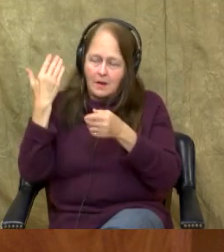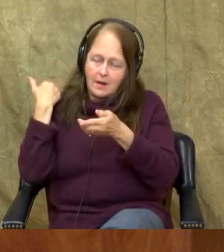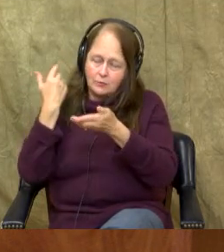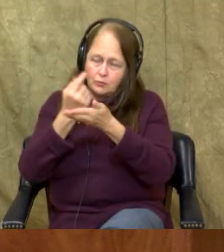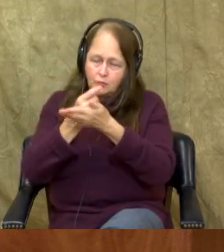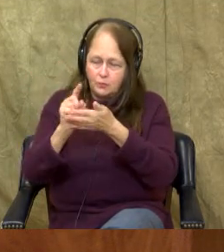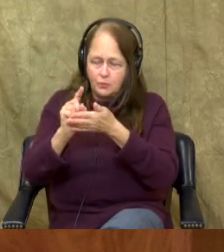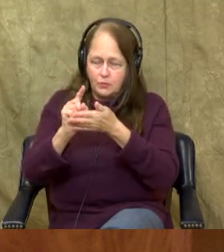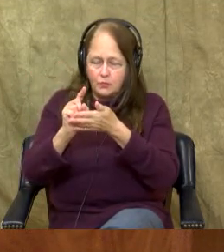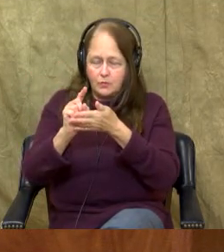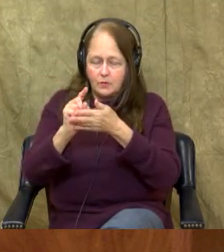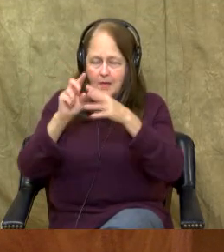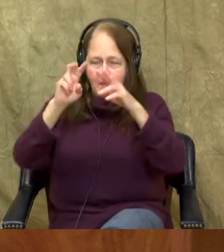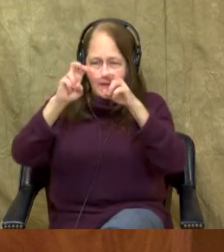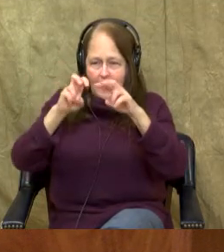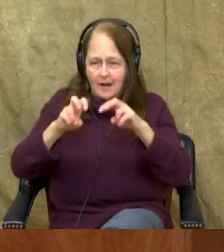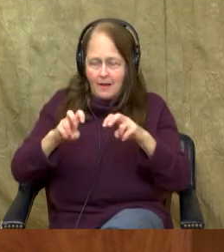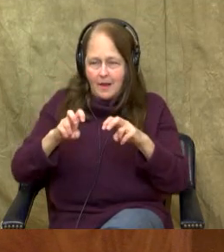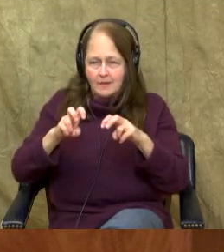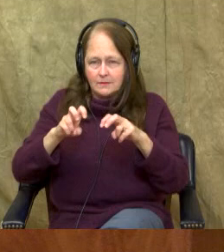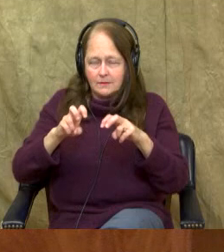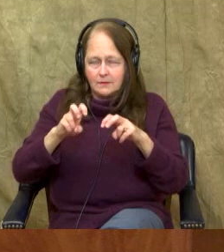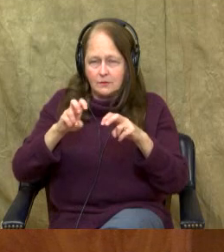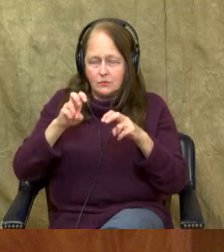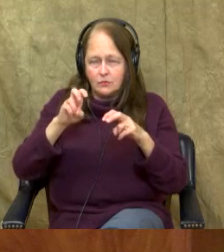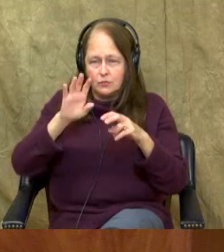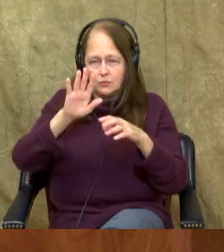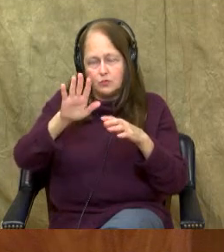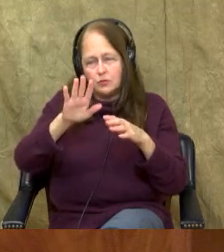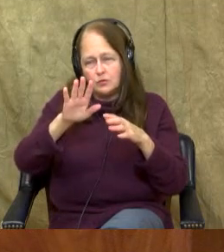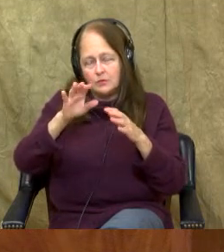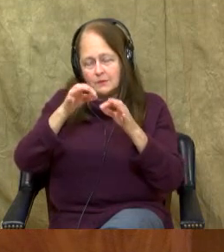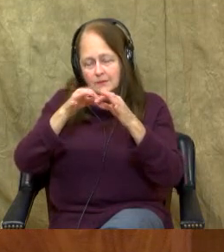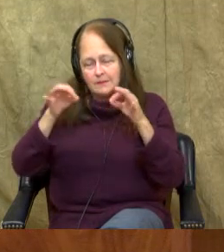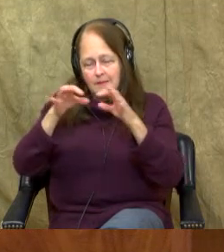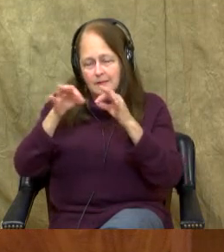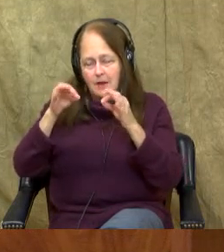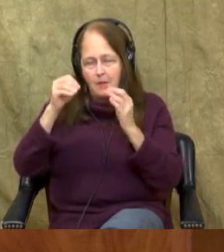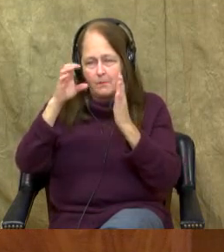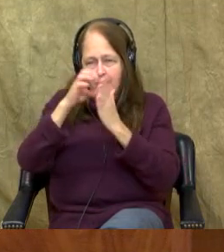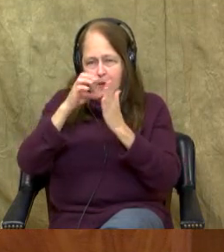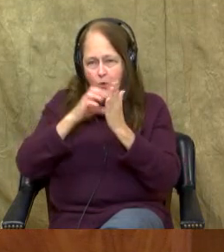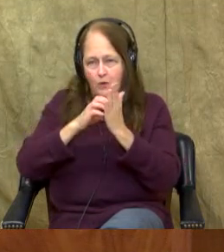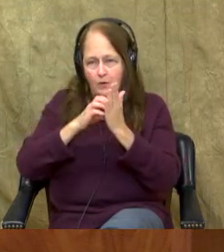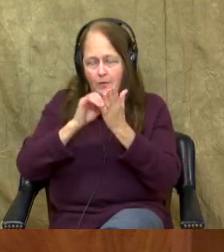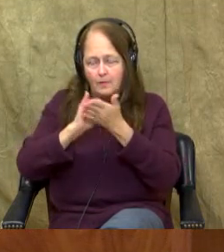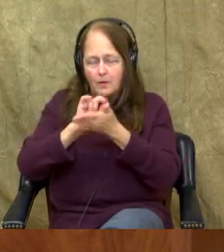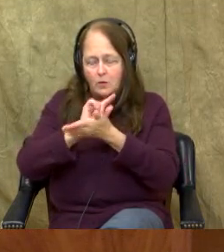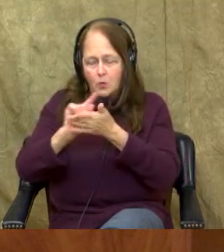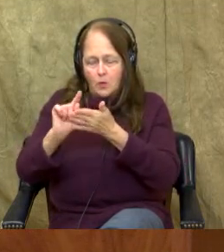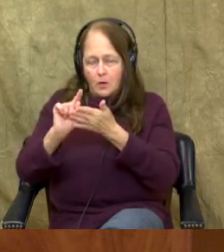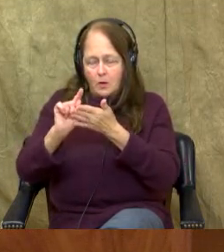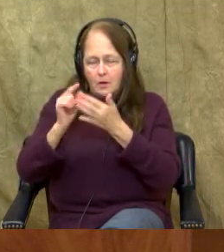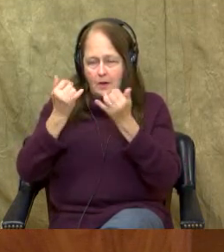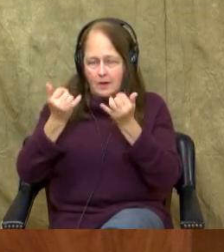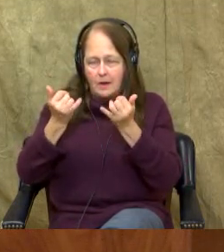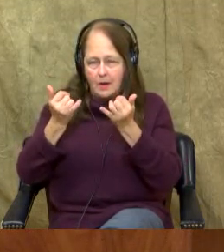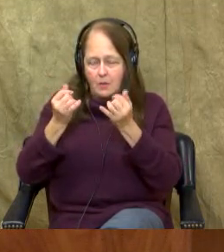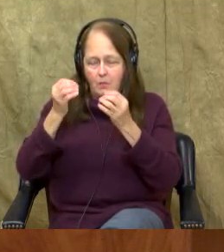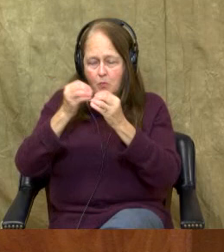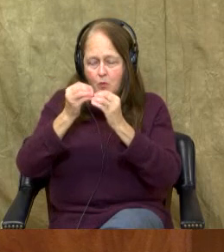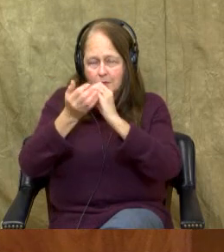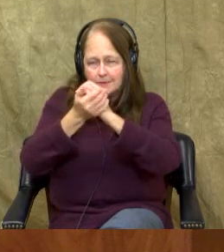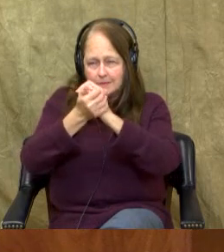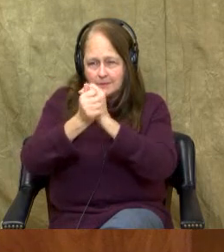talked about analyzing text structures, but we focused on sentences and paragraphs. This week we're building on that same